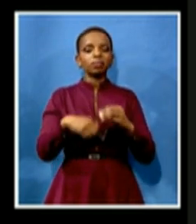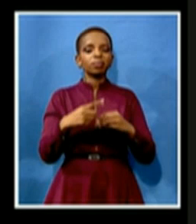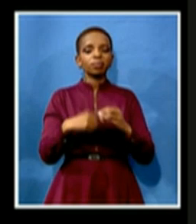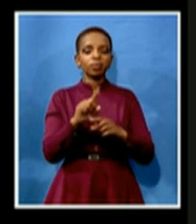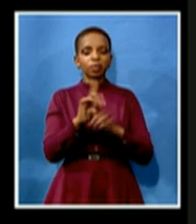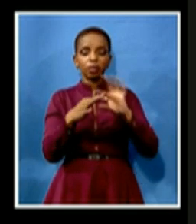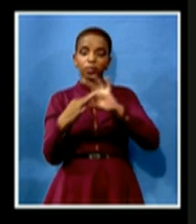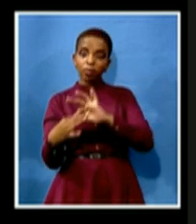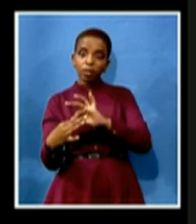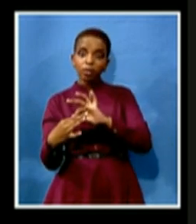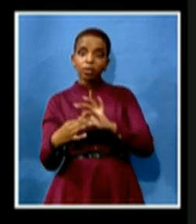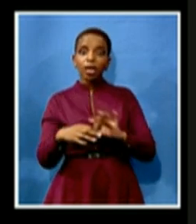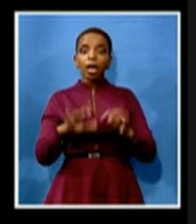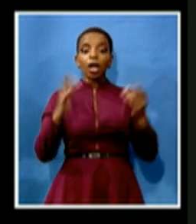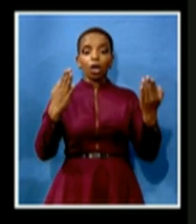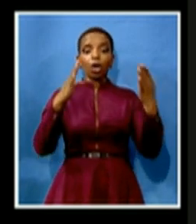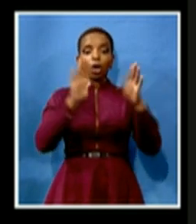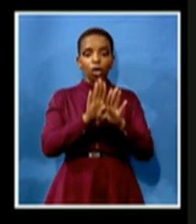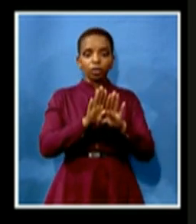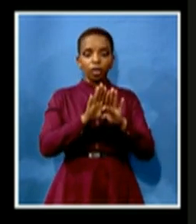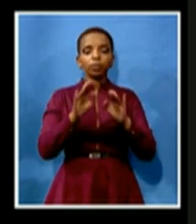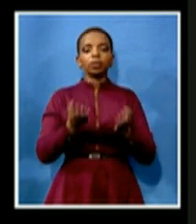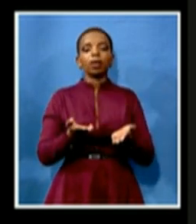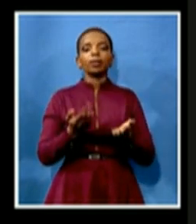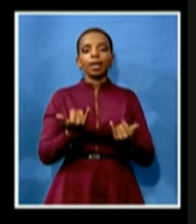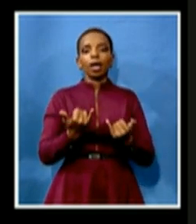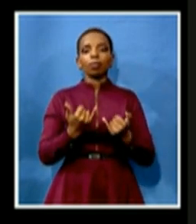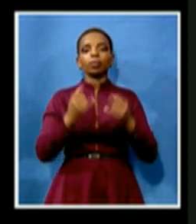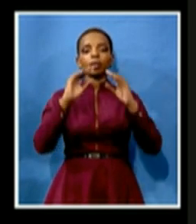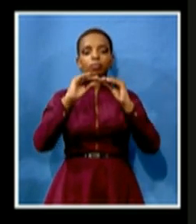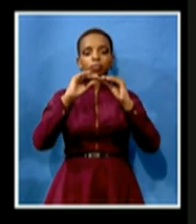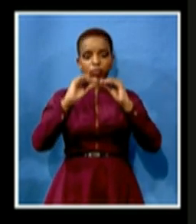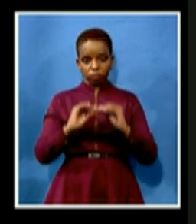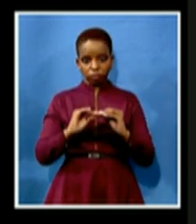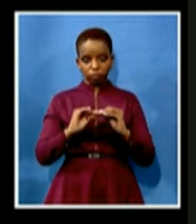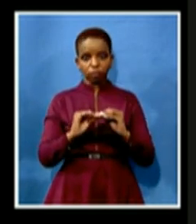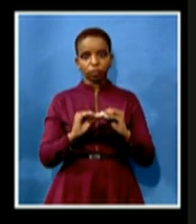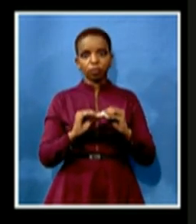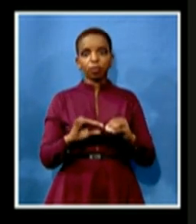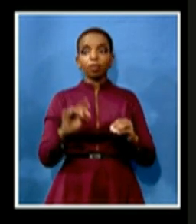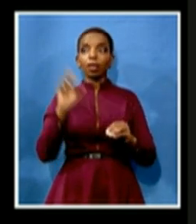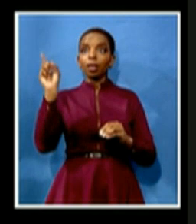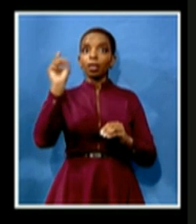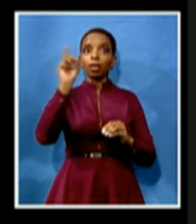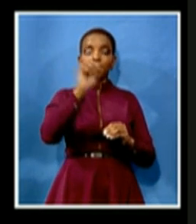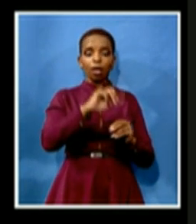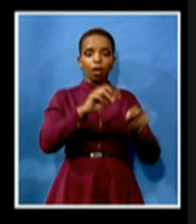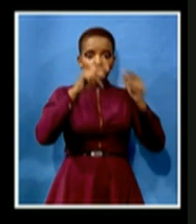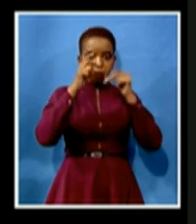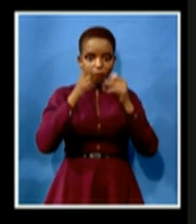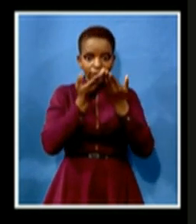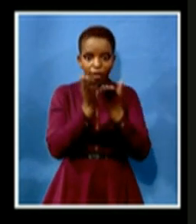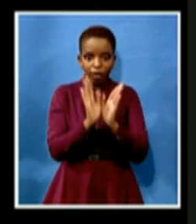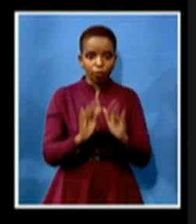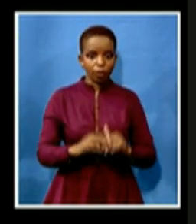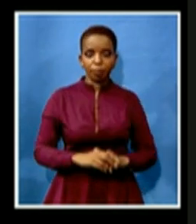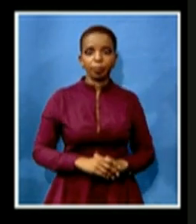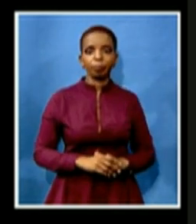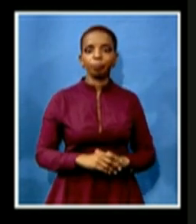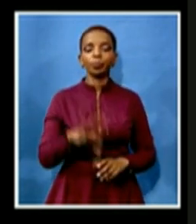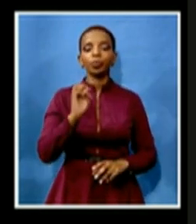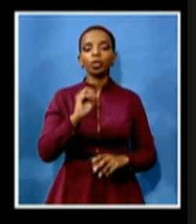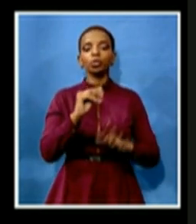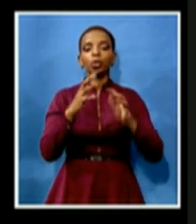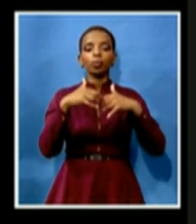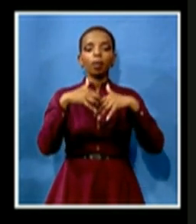anywhere. So we've taken a different approach. Instead of trying to build yet another SEIR type model, we have taken